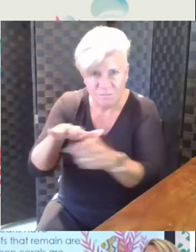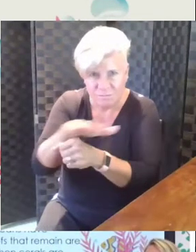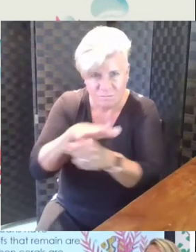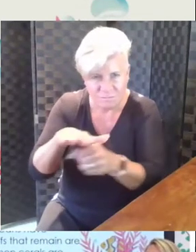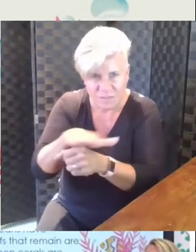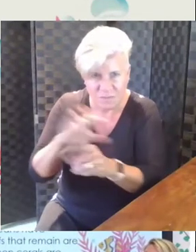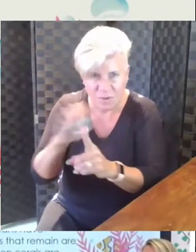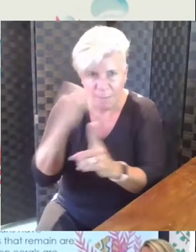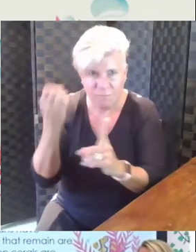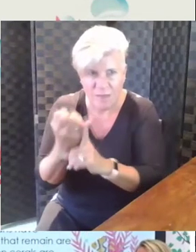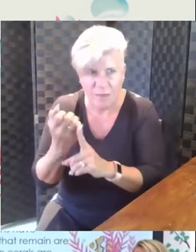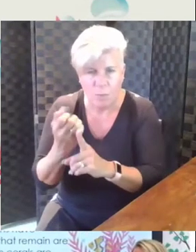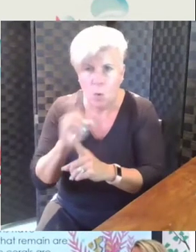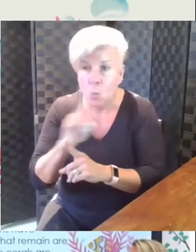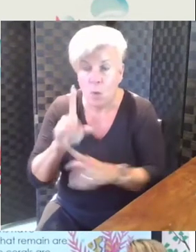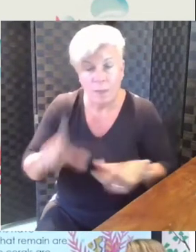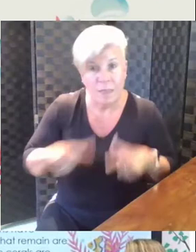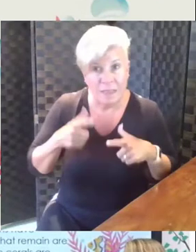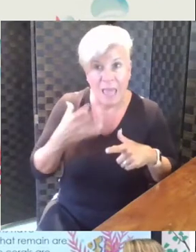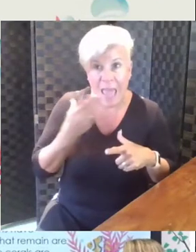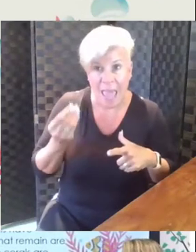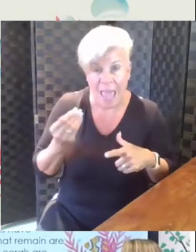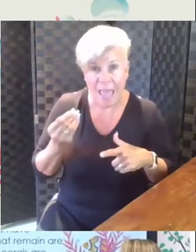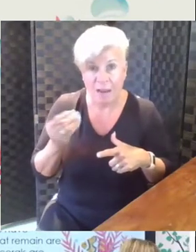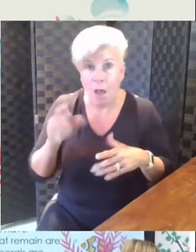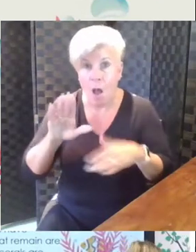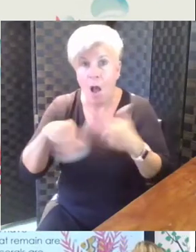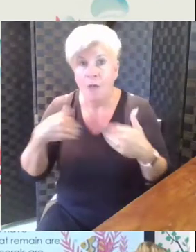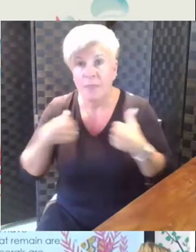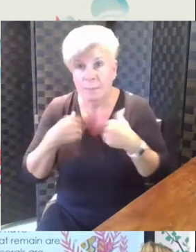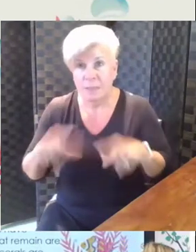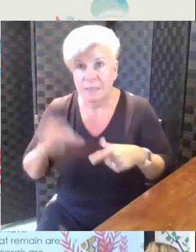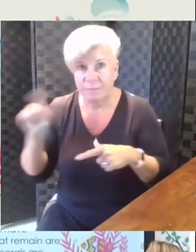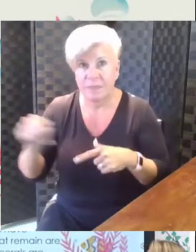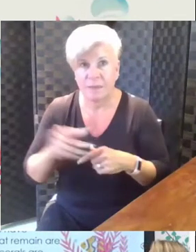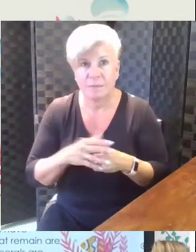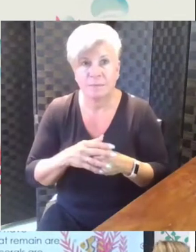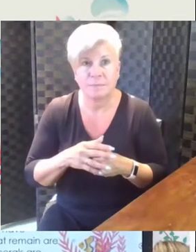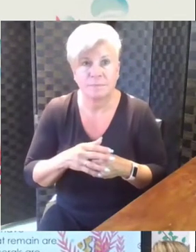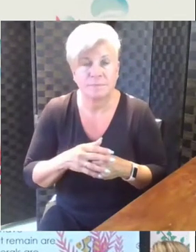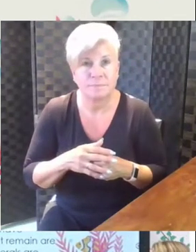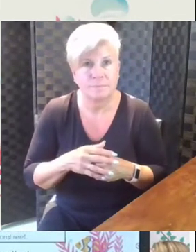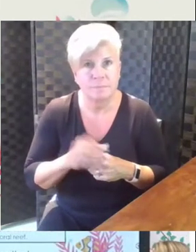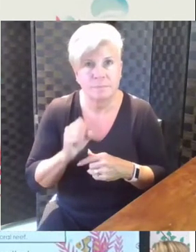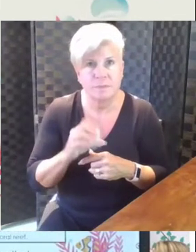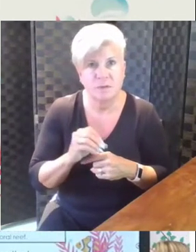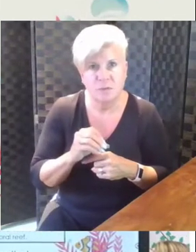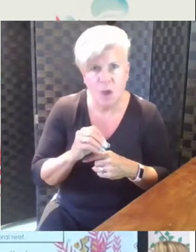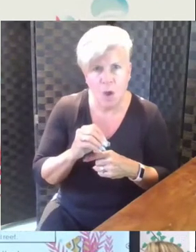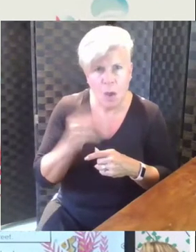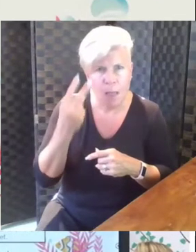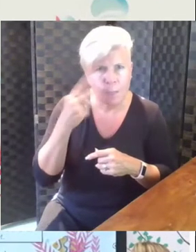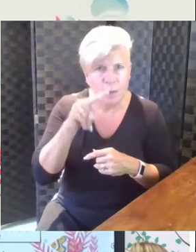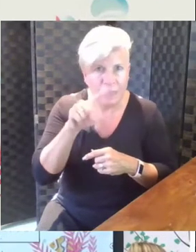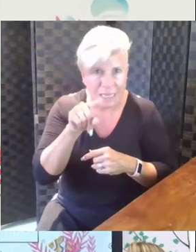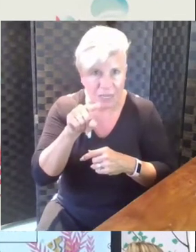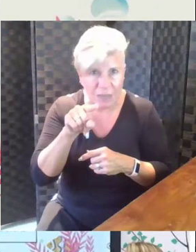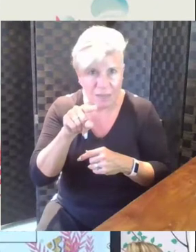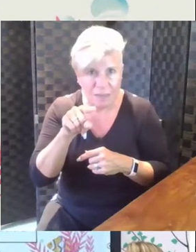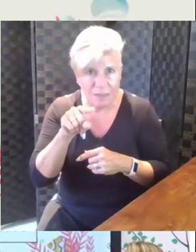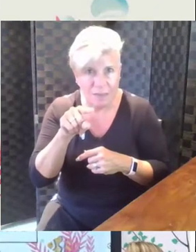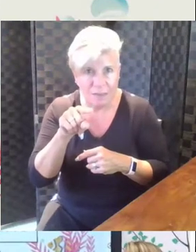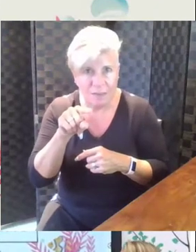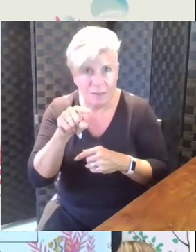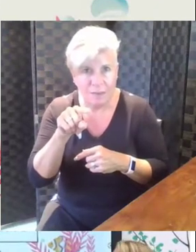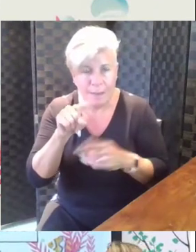environment. So it's where they live and all the animals that live in there. And so I'm going to come back over here and